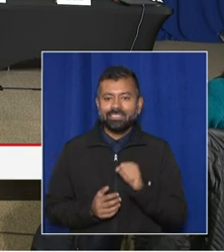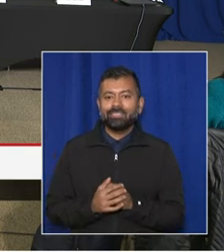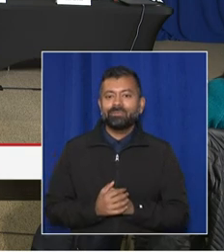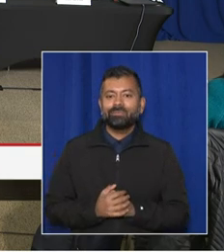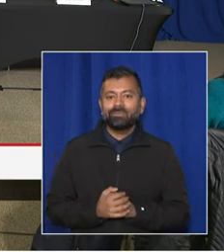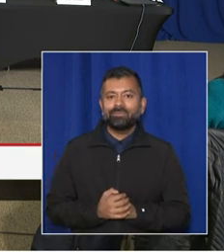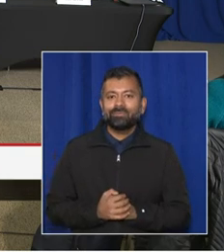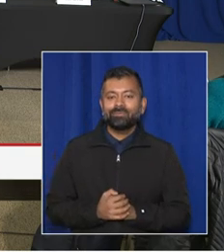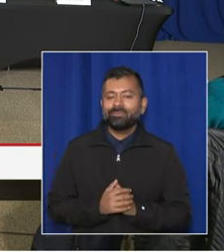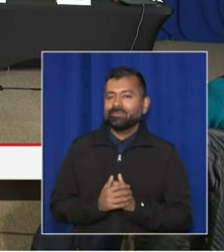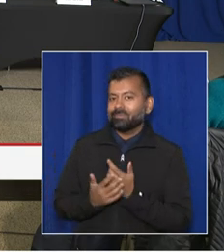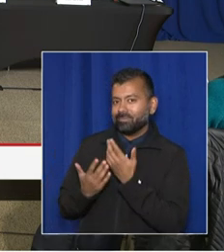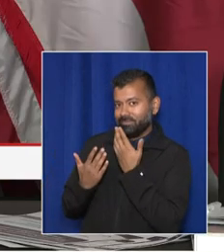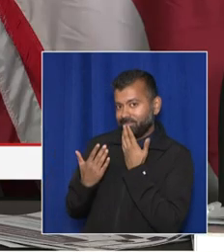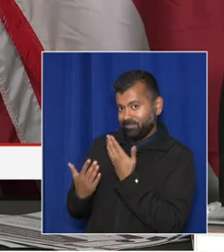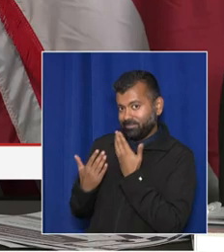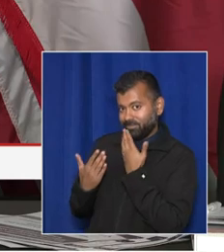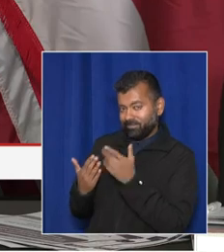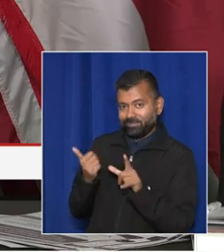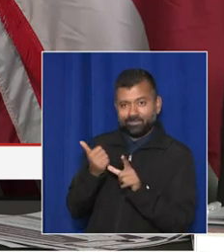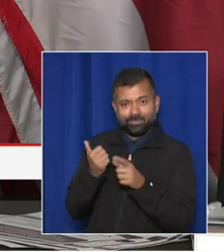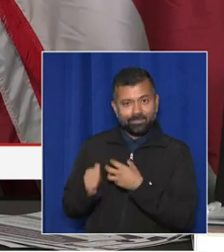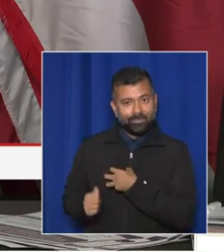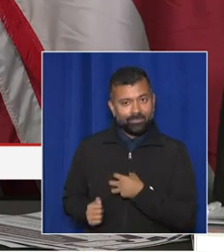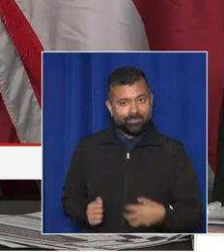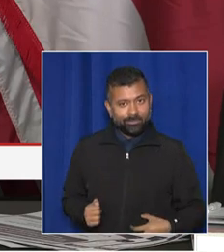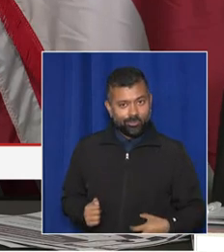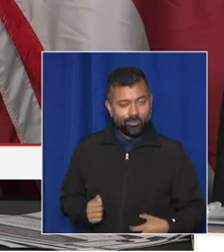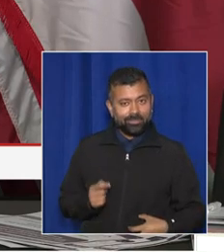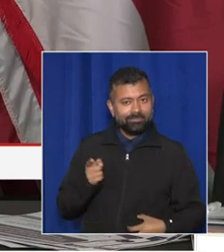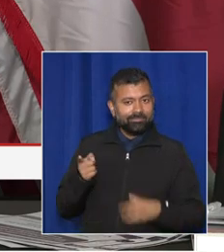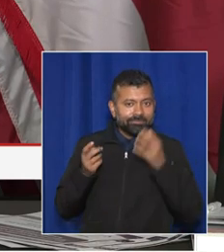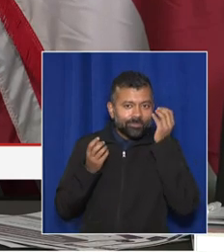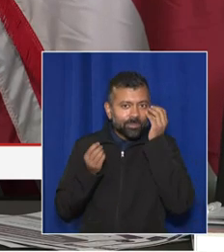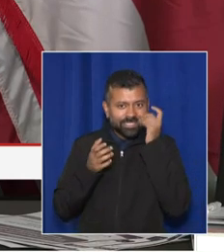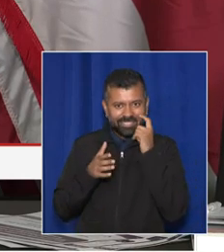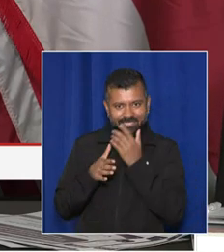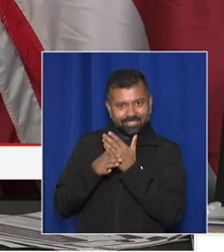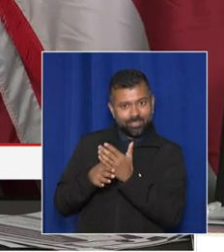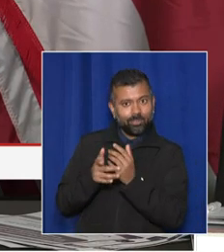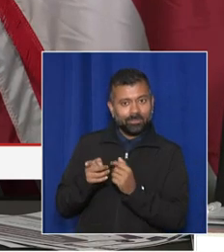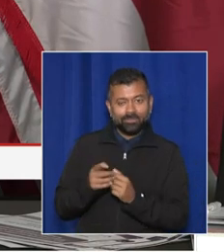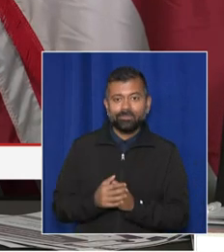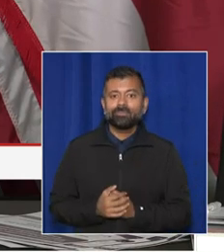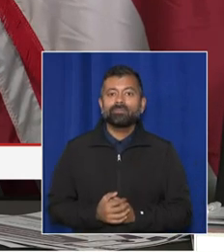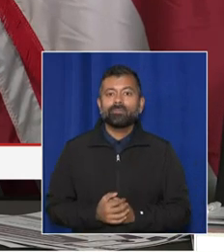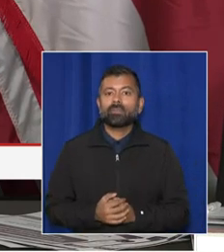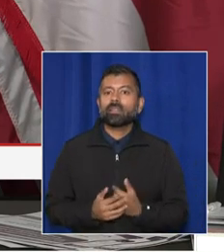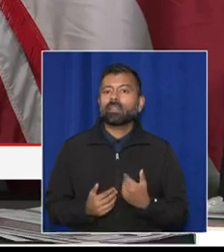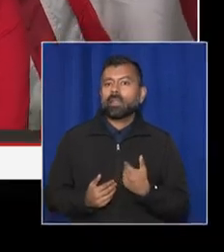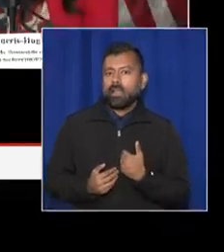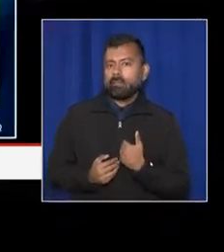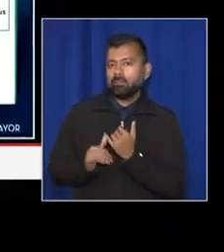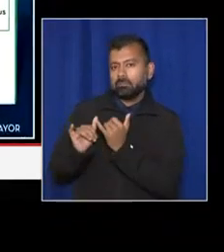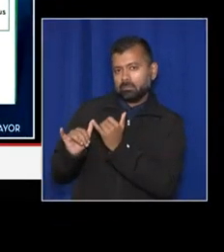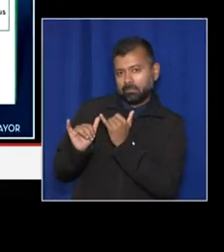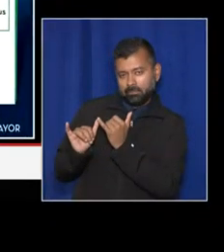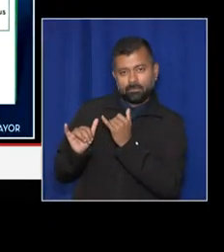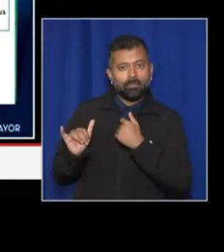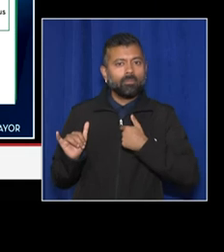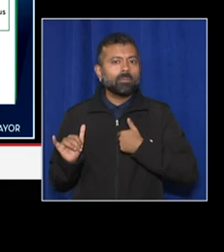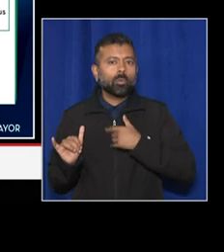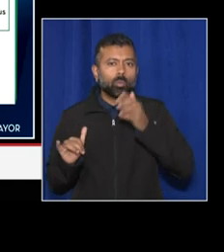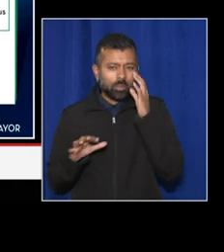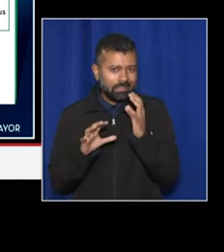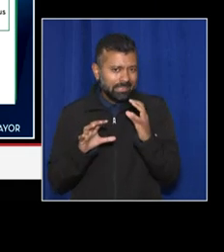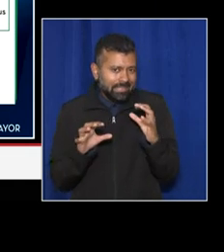unemployment insurance benefits. I'm going to go through a lot of information in a truncated period of time, but everything